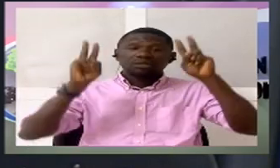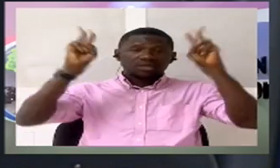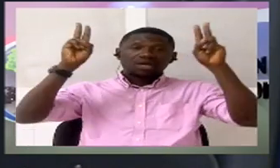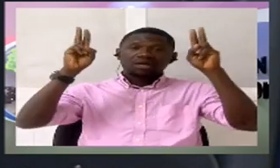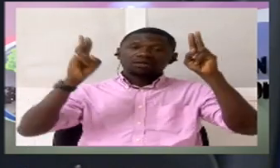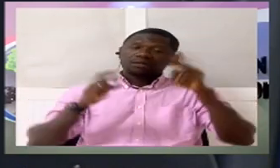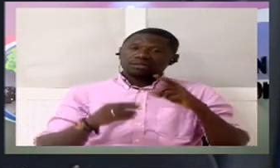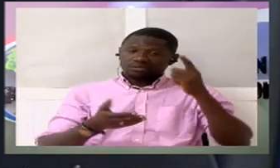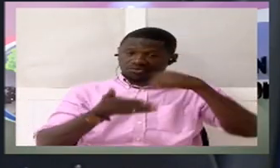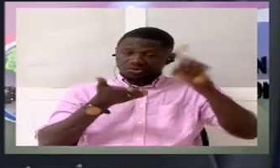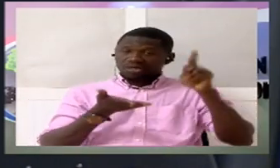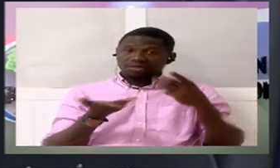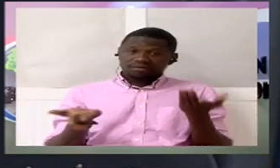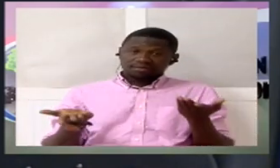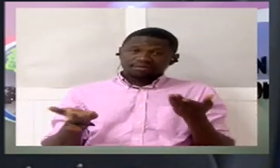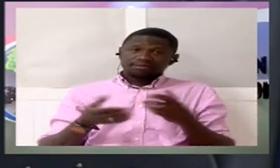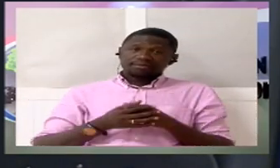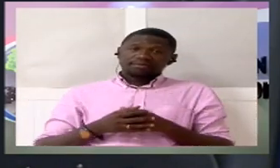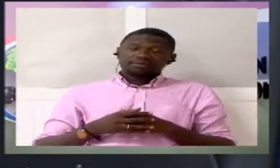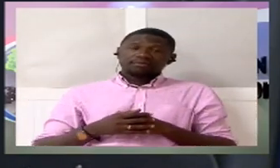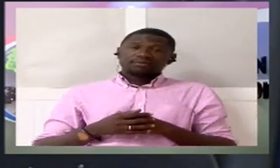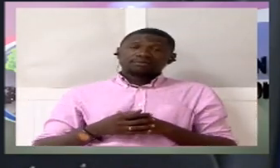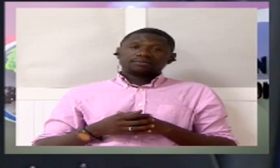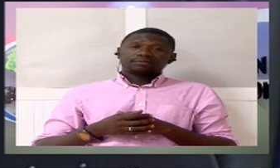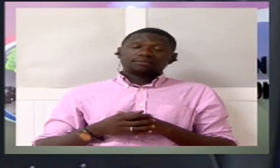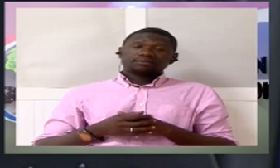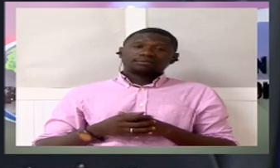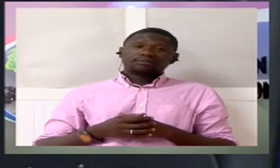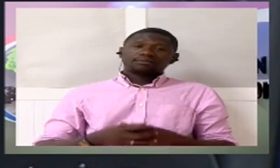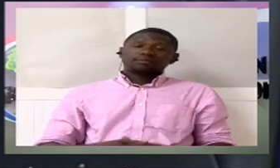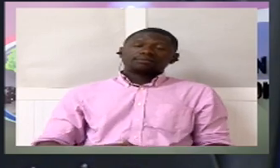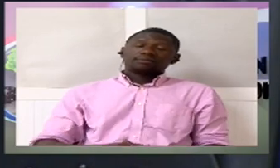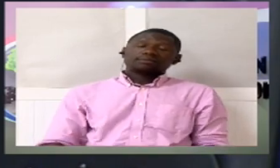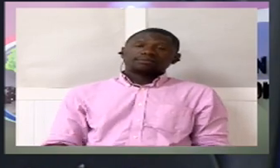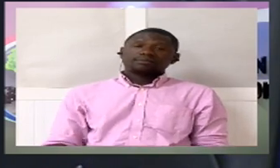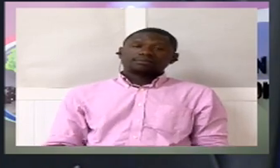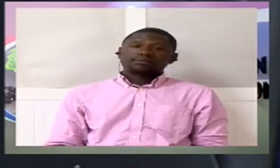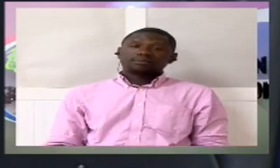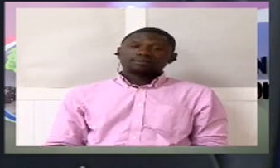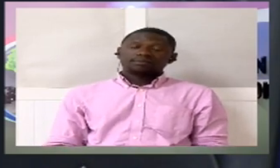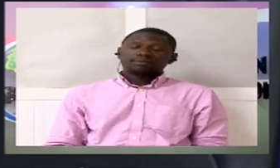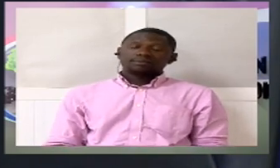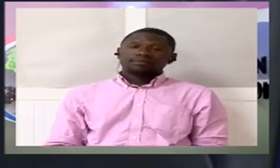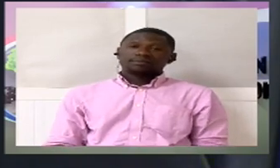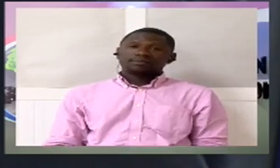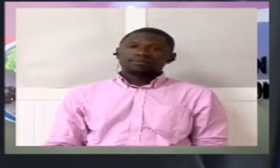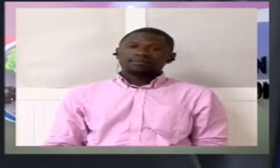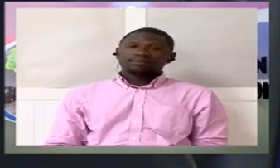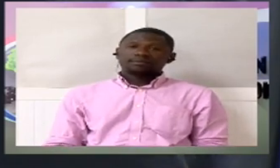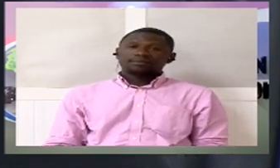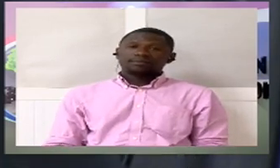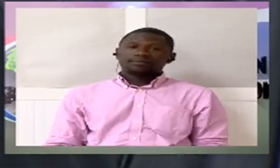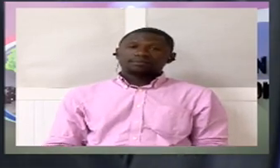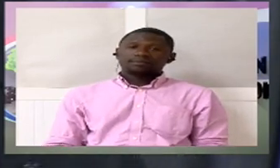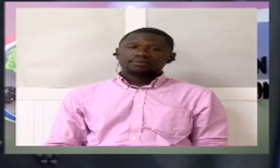la fengulu aning ala jula safari fengulu. Yeta yedi yaya jamela fam imole kenu